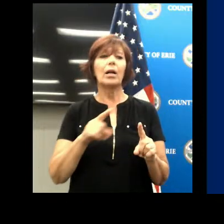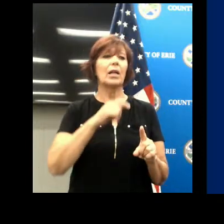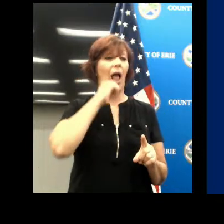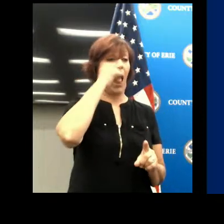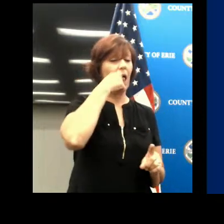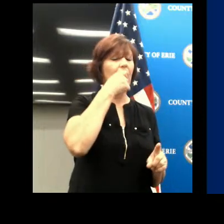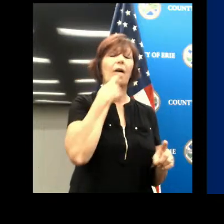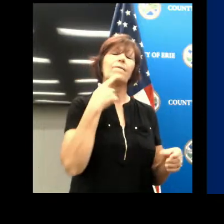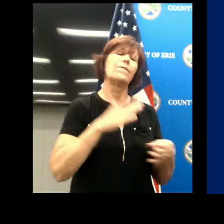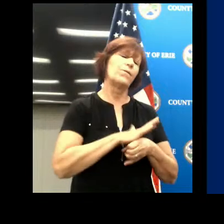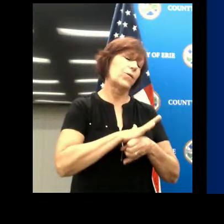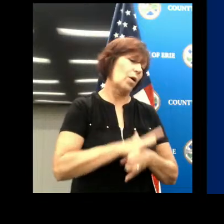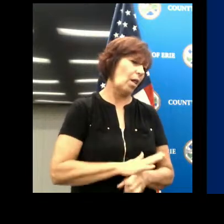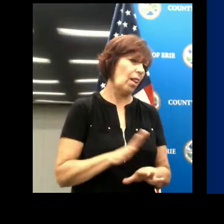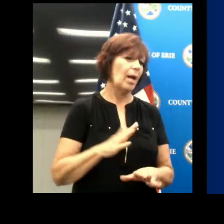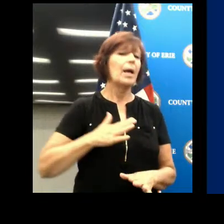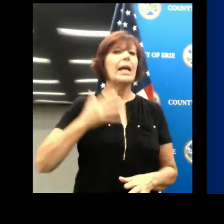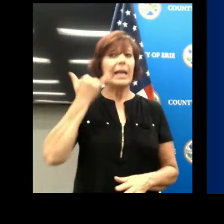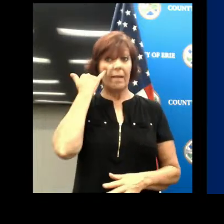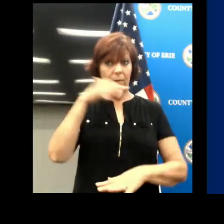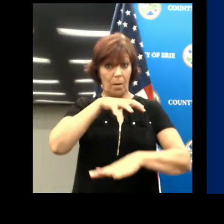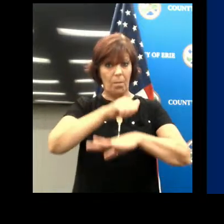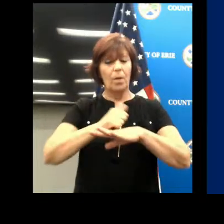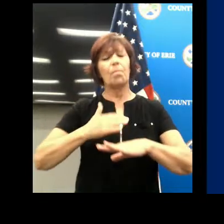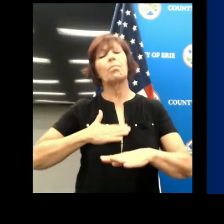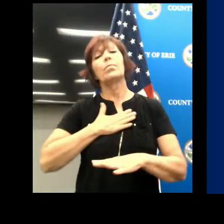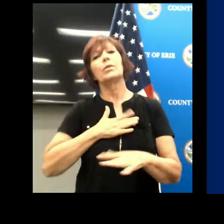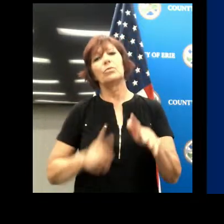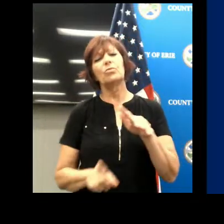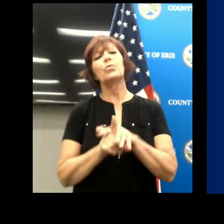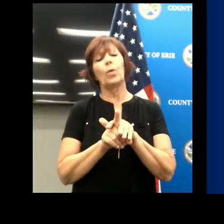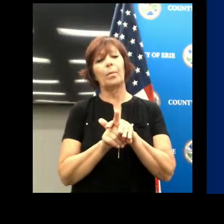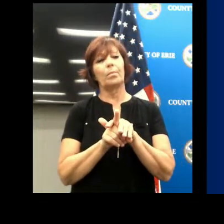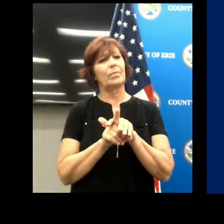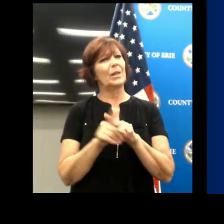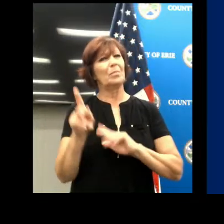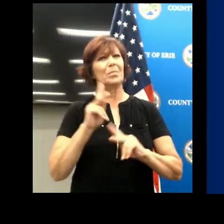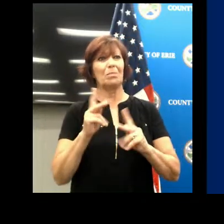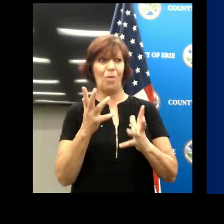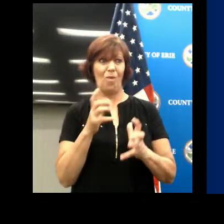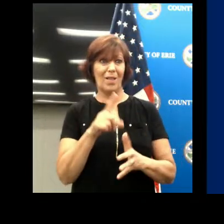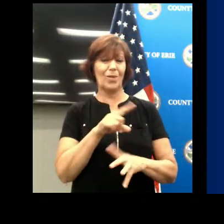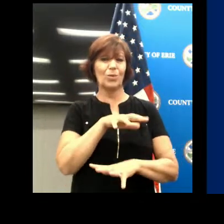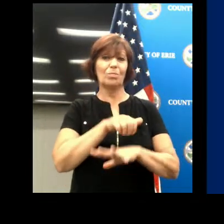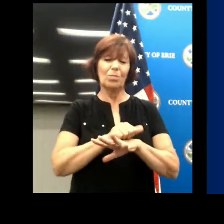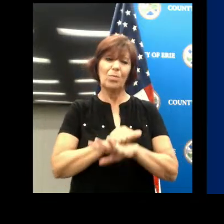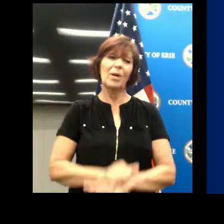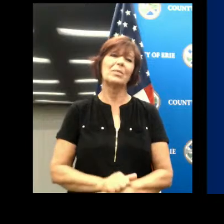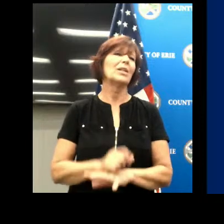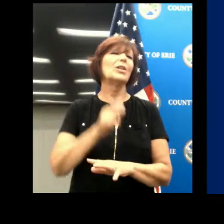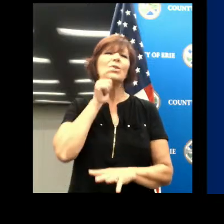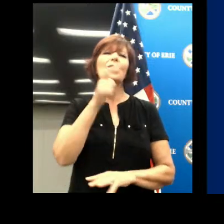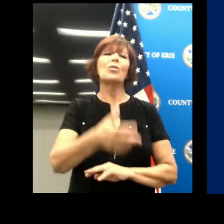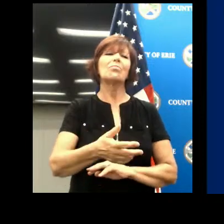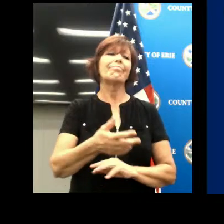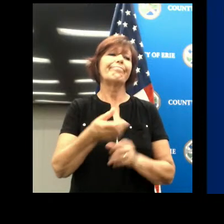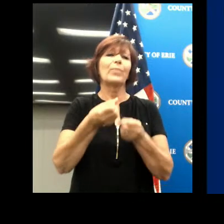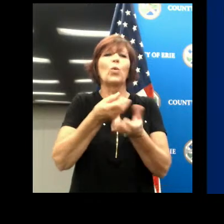do schedule an appointment, please show up, because these are precious and people really want to get tested. You don't want to take their